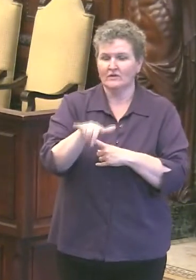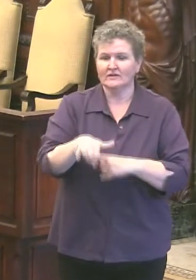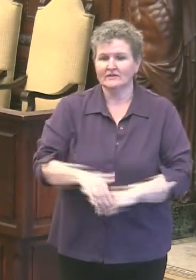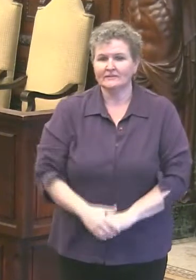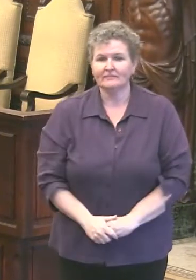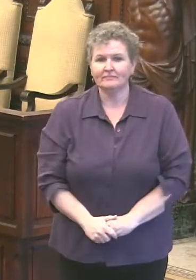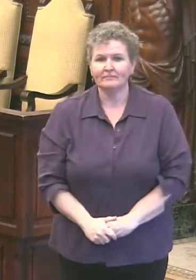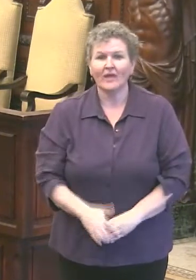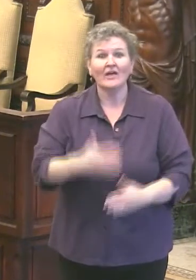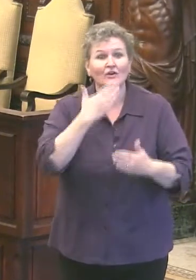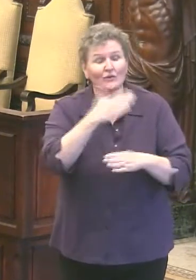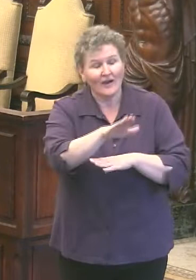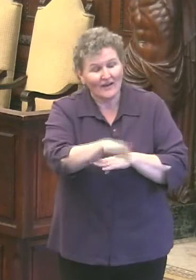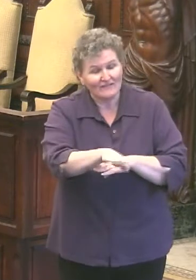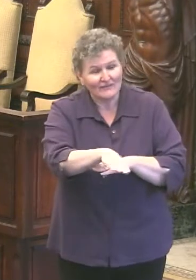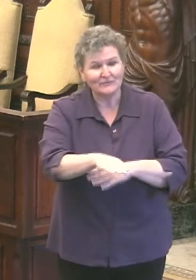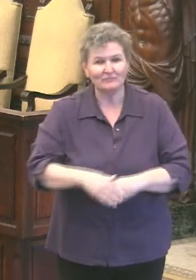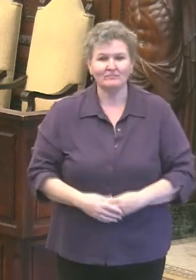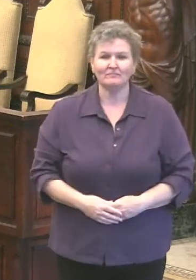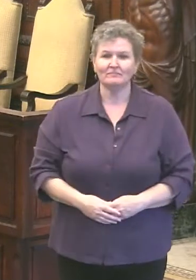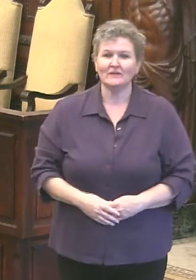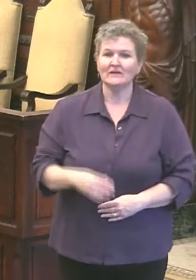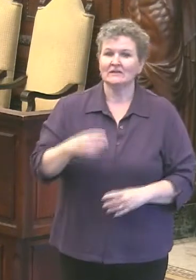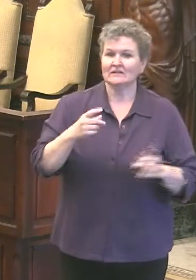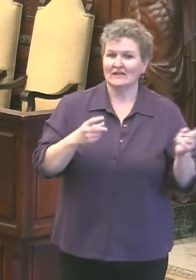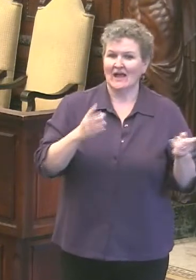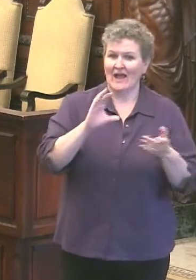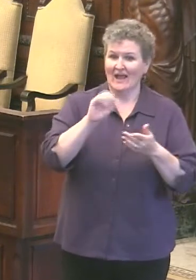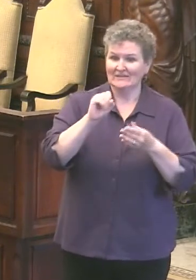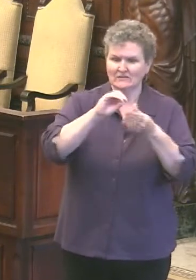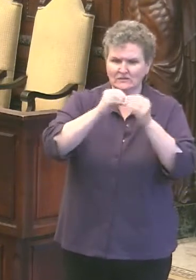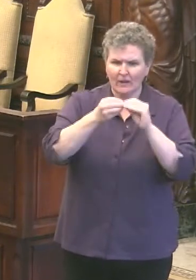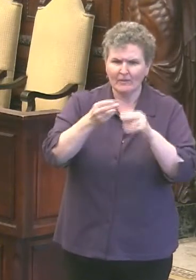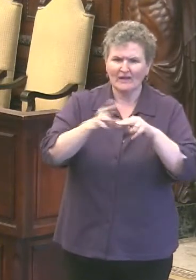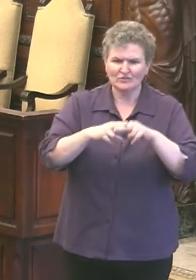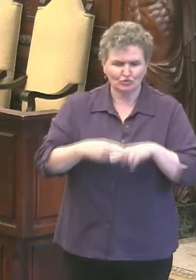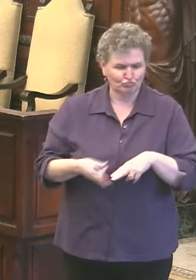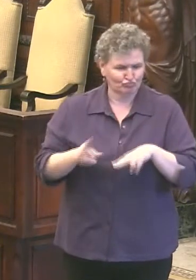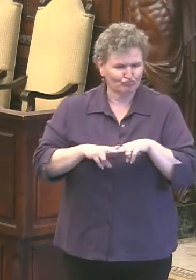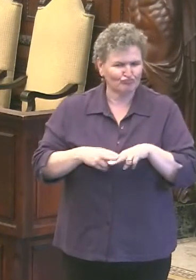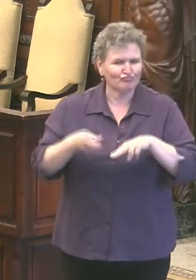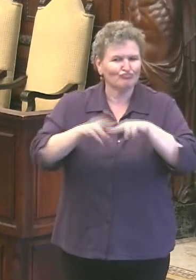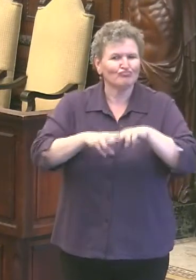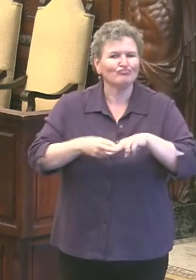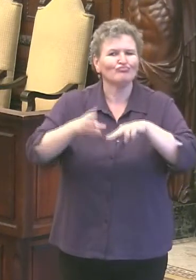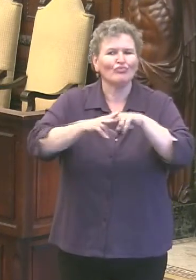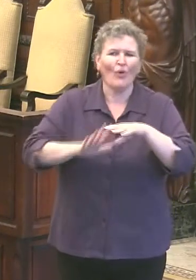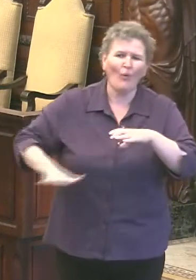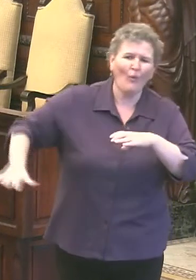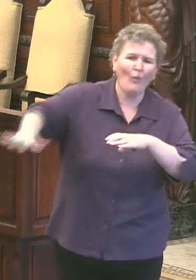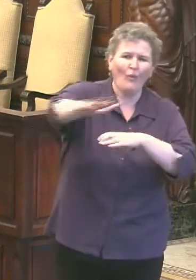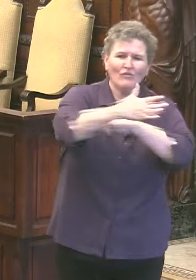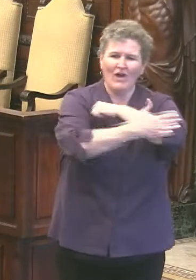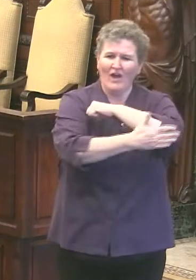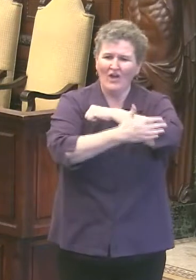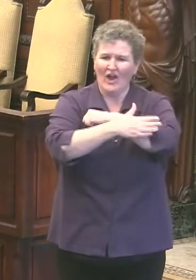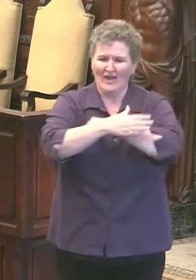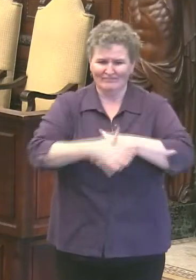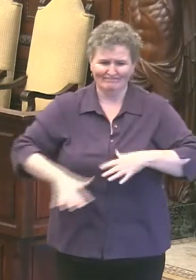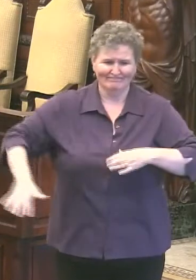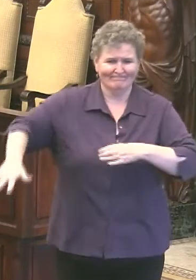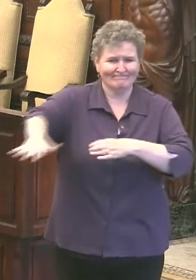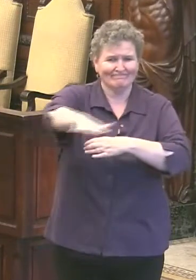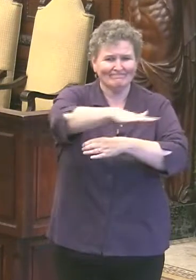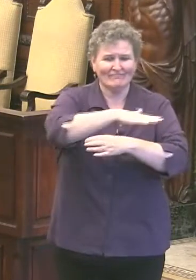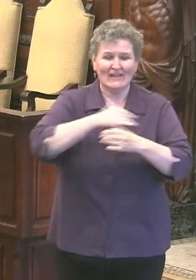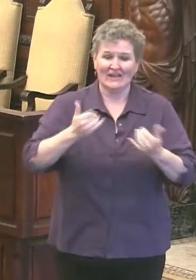Good afternoon. Case counts from the coronavirus continue to rise nationally and in Pennsylvania as a whole. Here in Philadelphia,